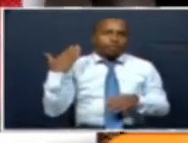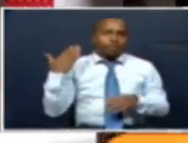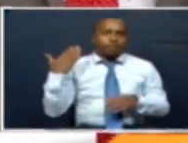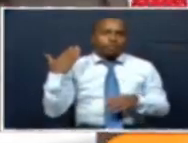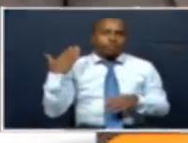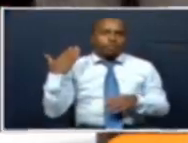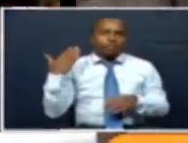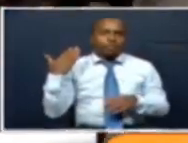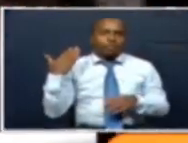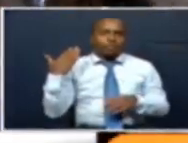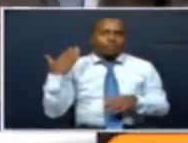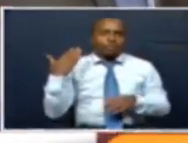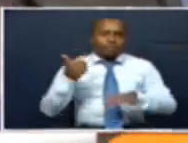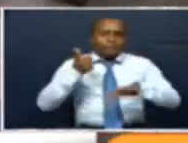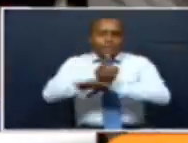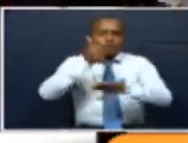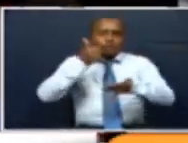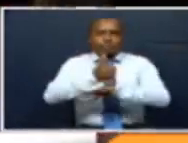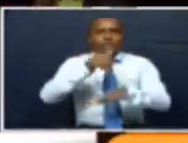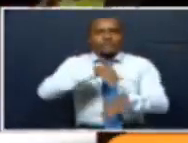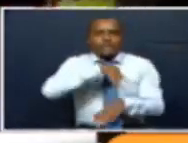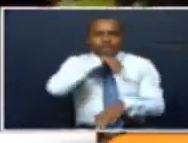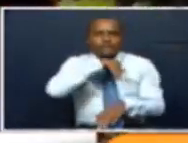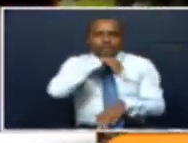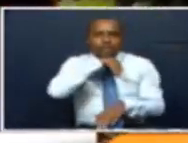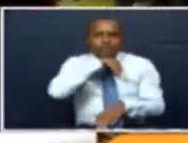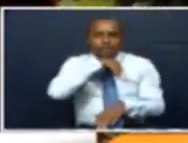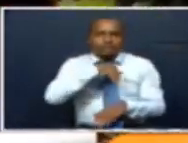on the abusive side towards